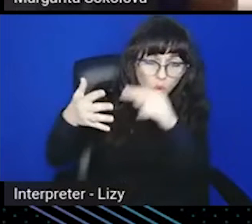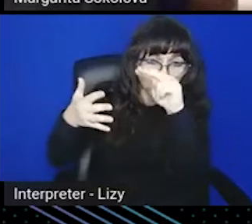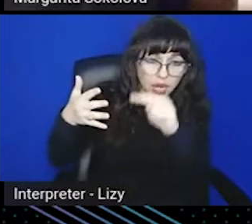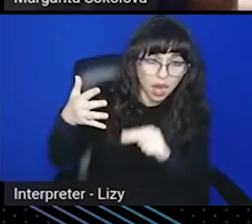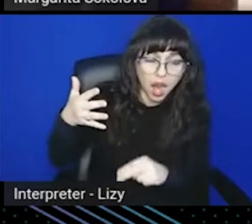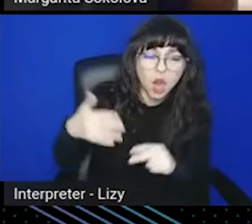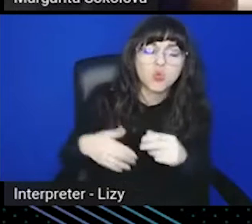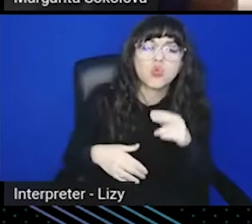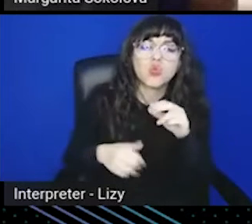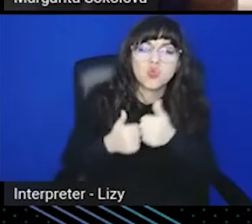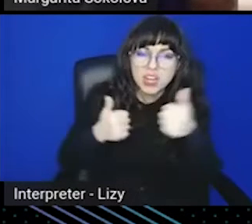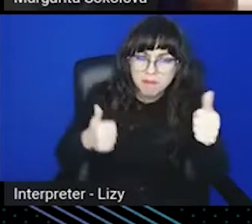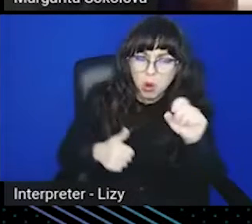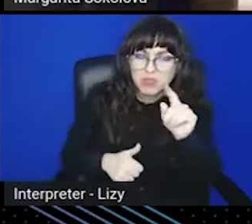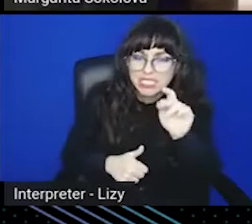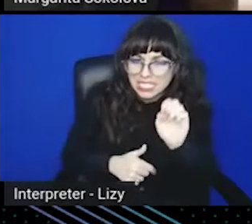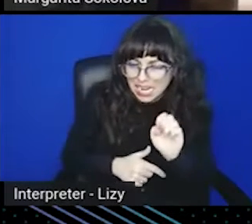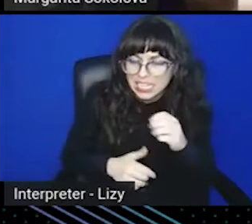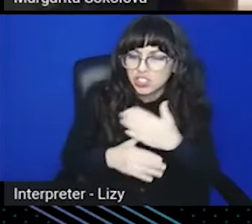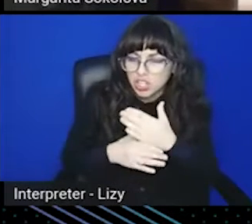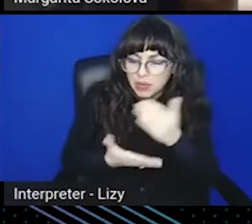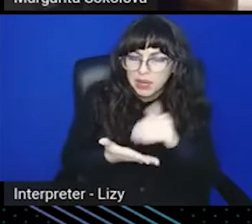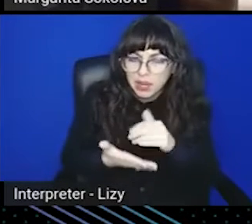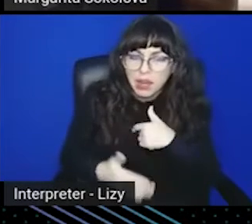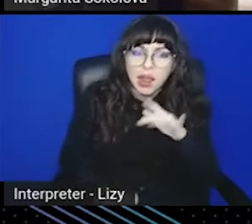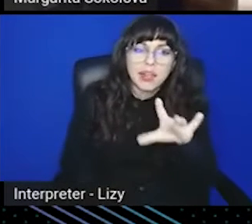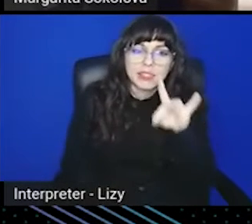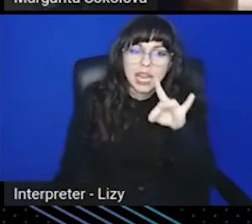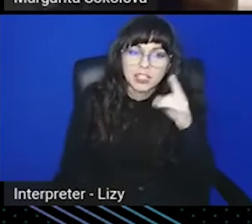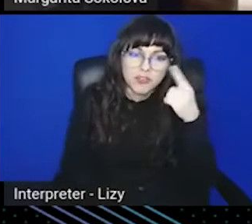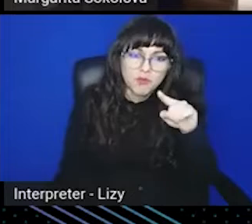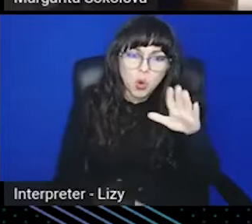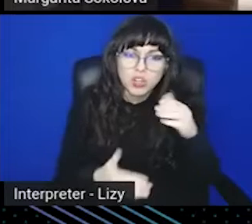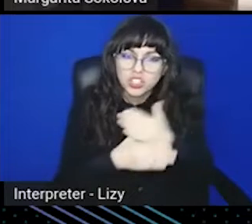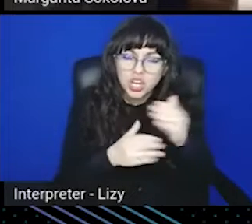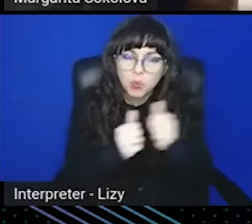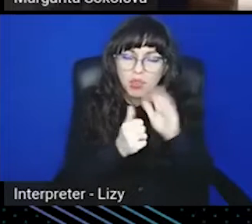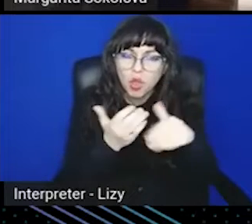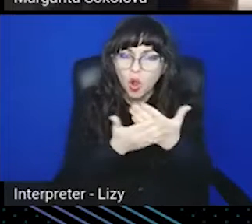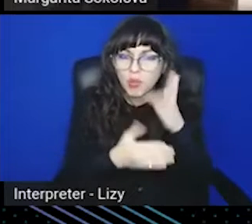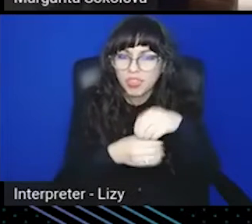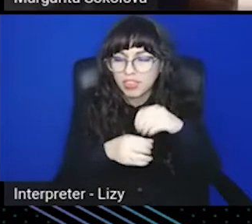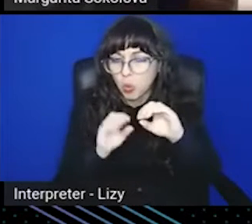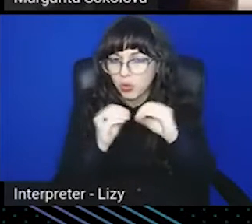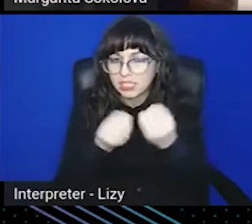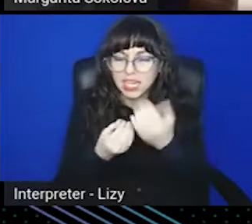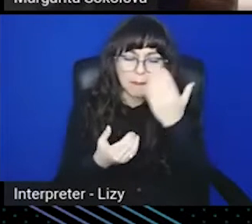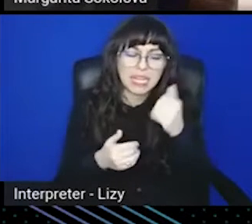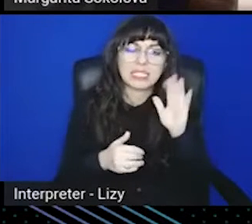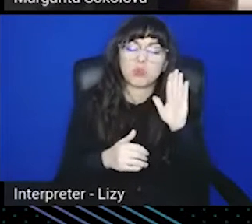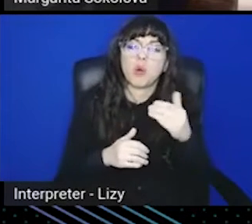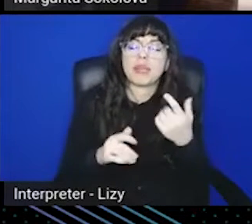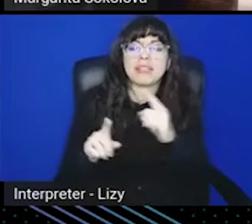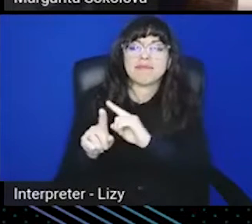once again, I've selected share with all places in the organization because they'll be dynamically generated.